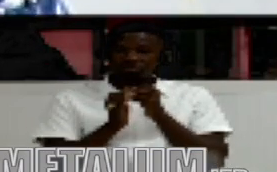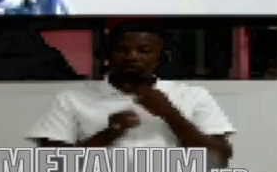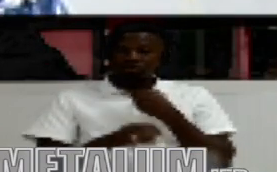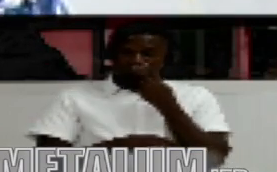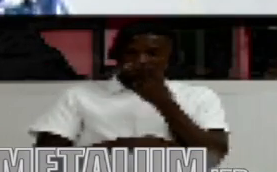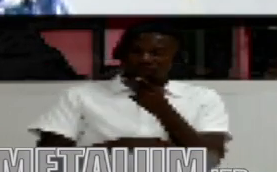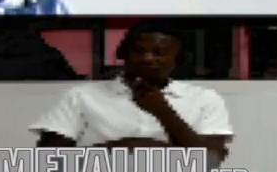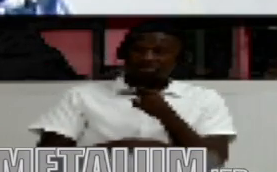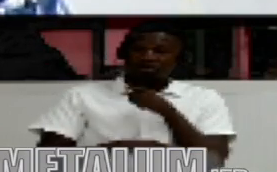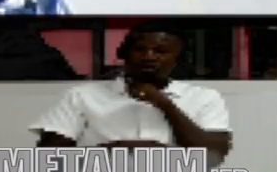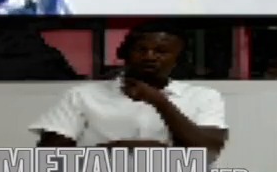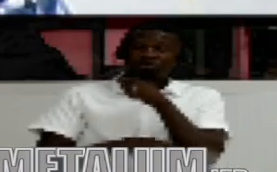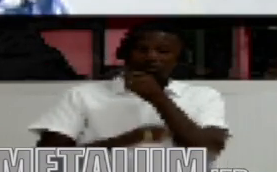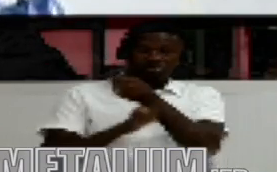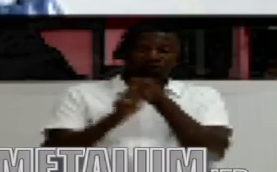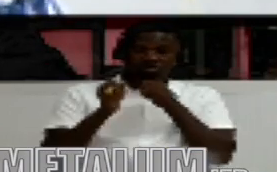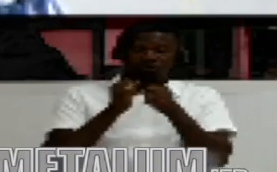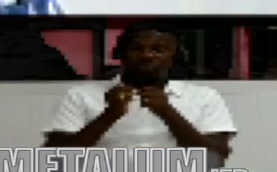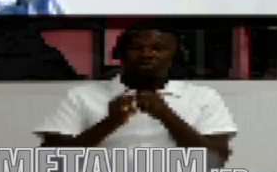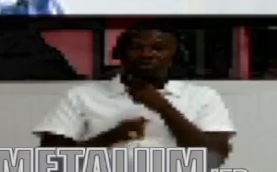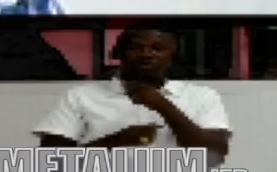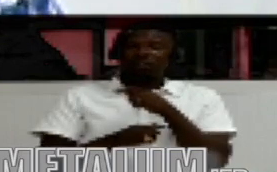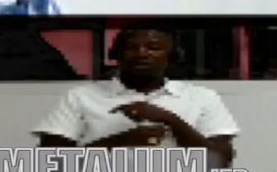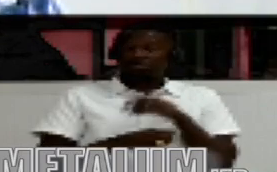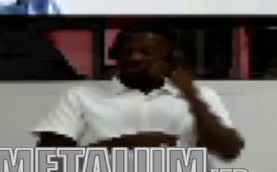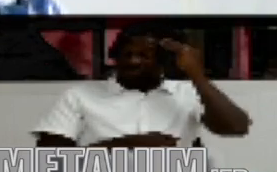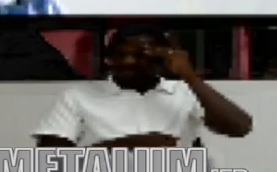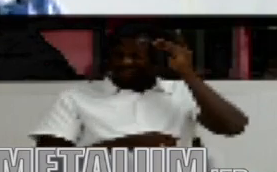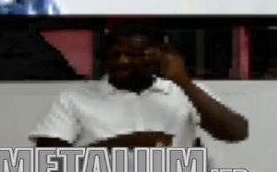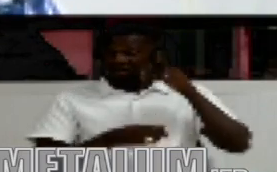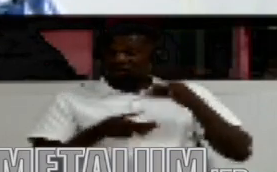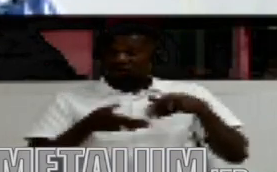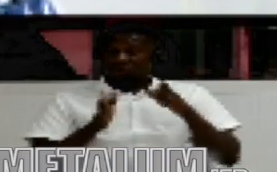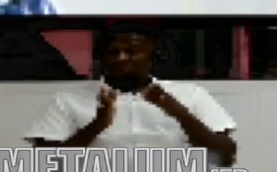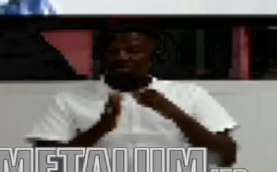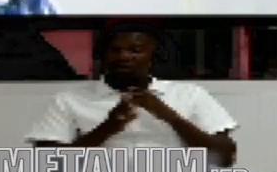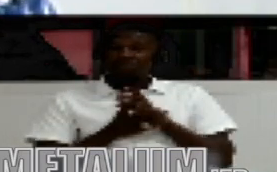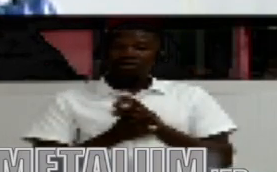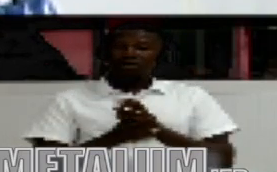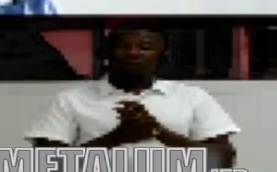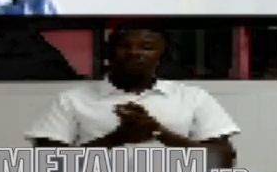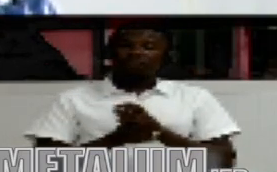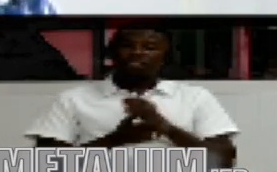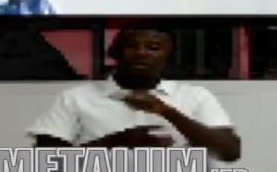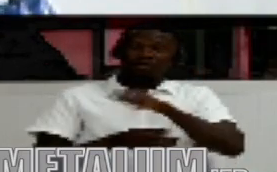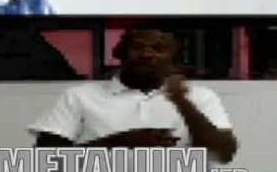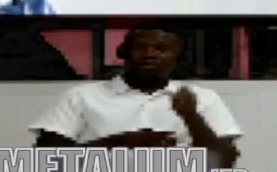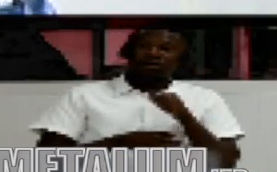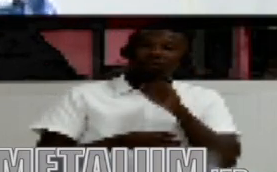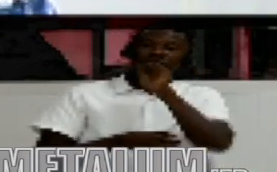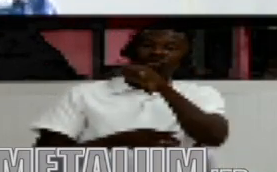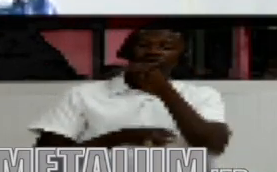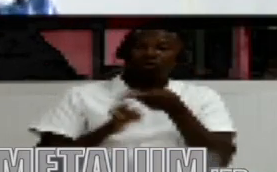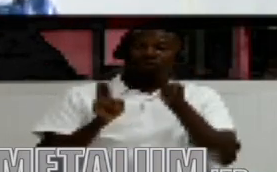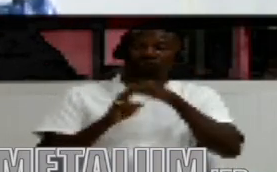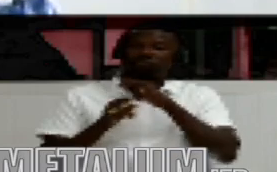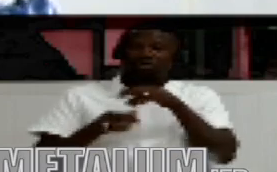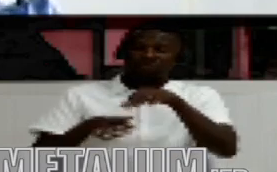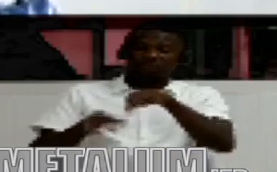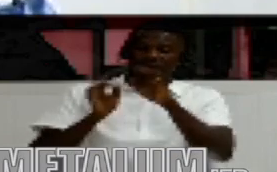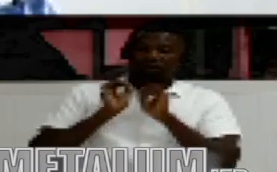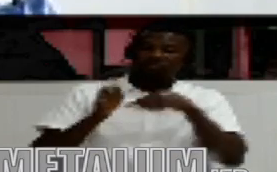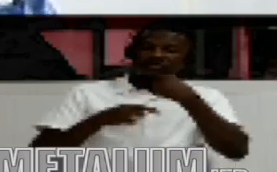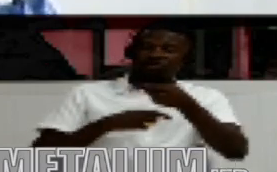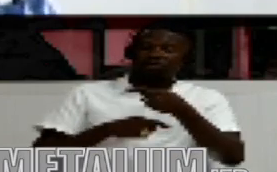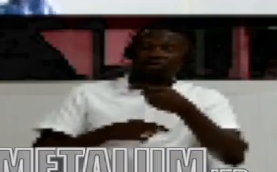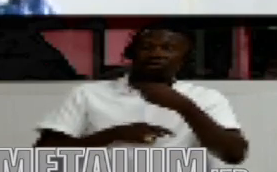see, your situation is political, and your reports were being taken from the